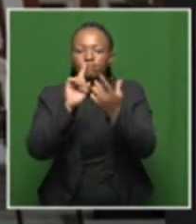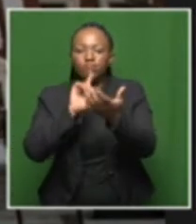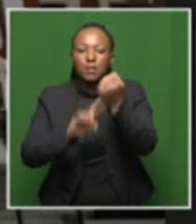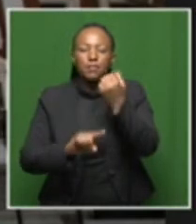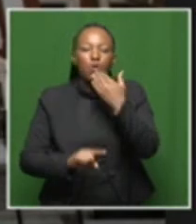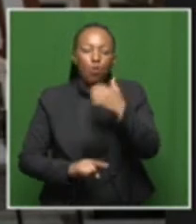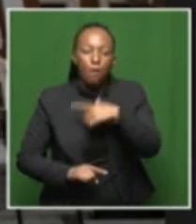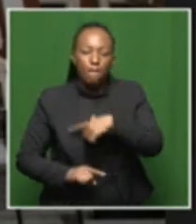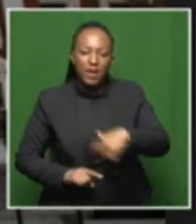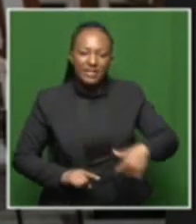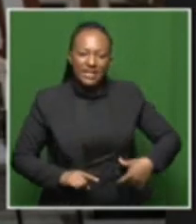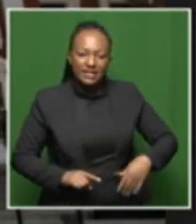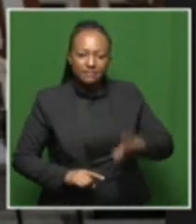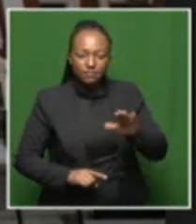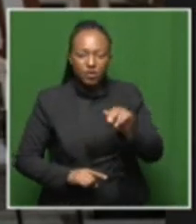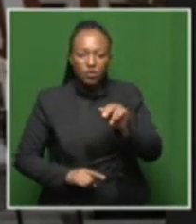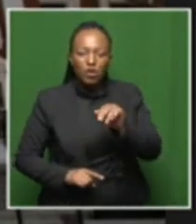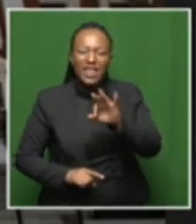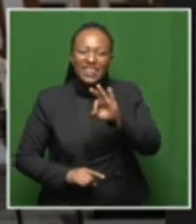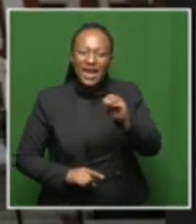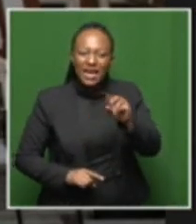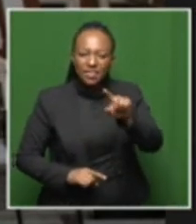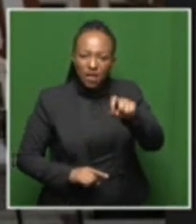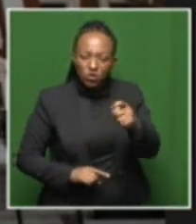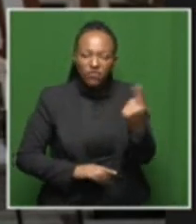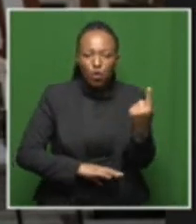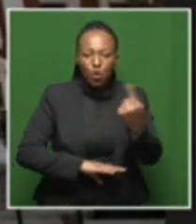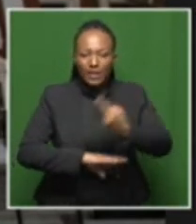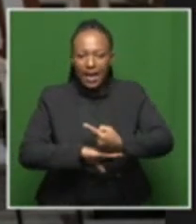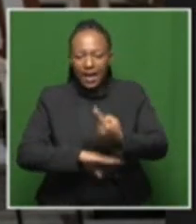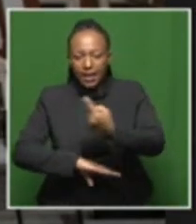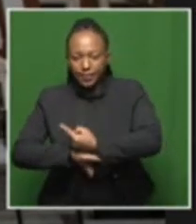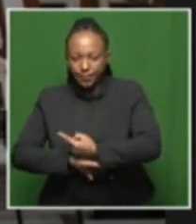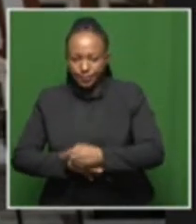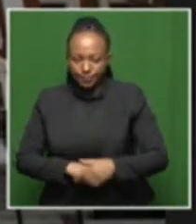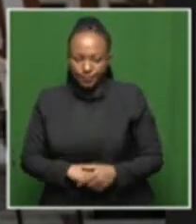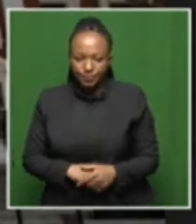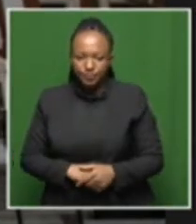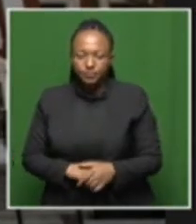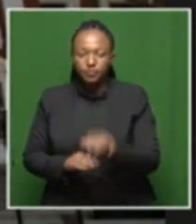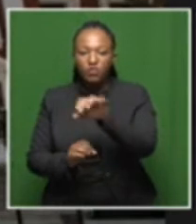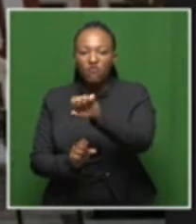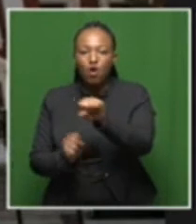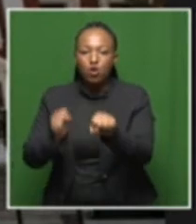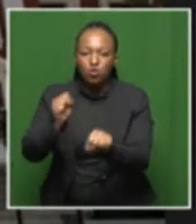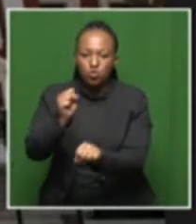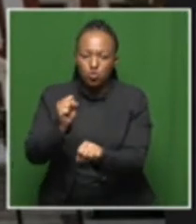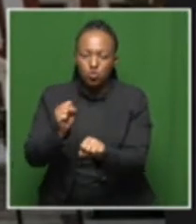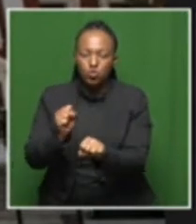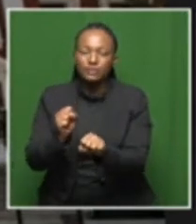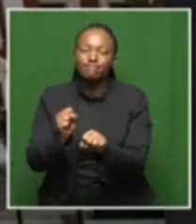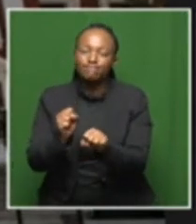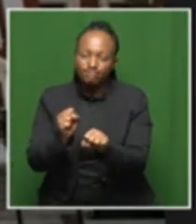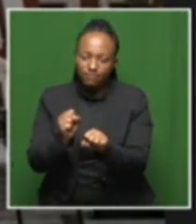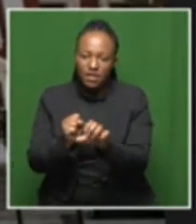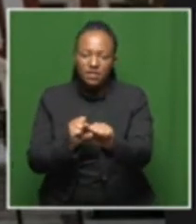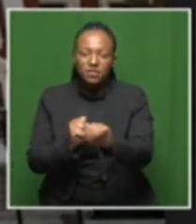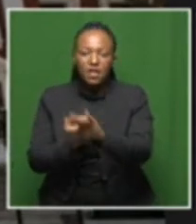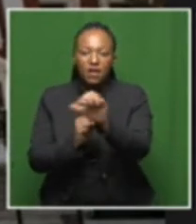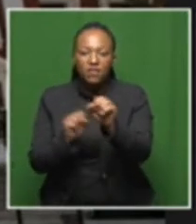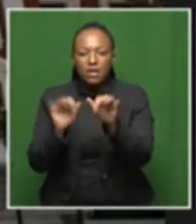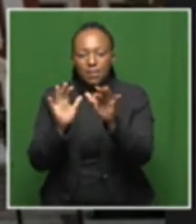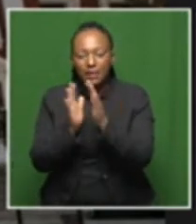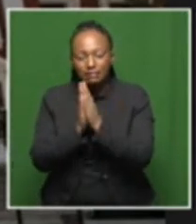our president of 300,000 per day. In conclusion, I want to again urge all South Africans to continue